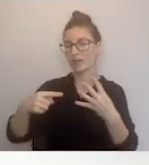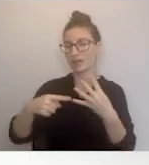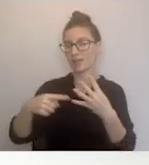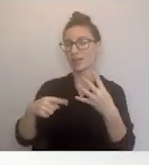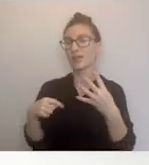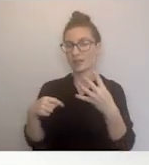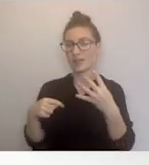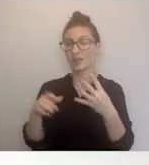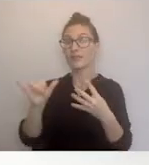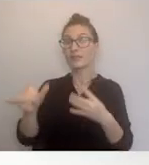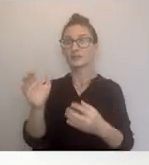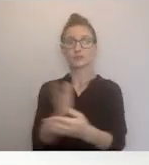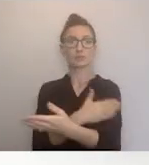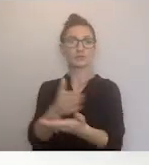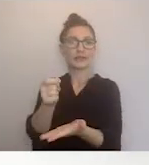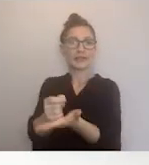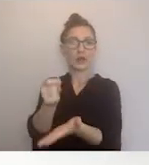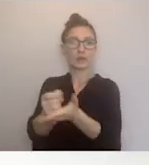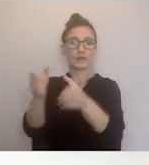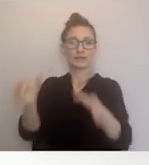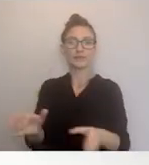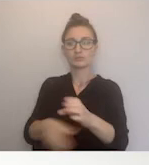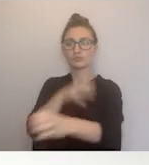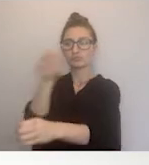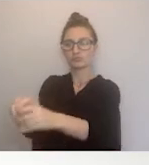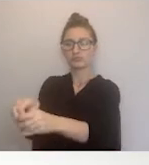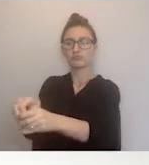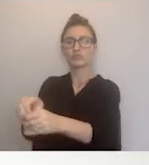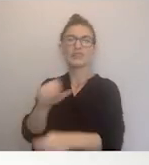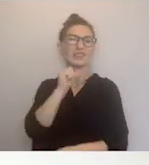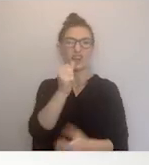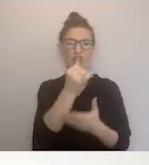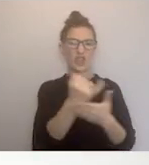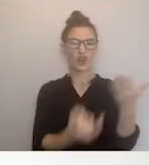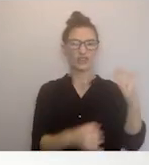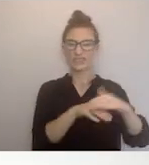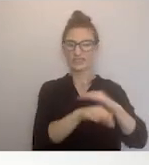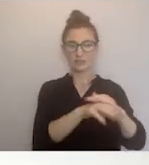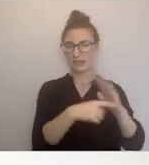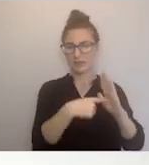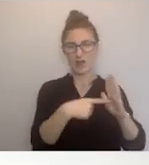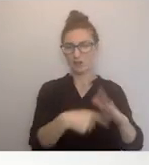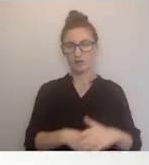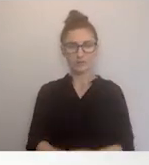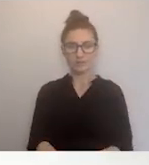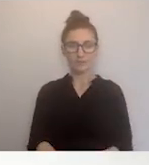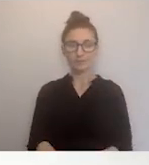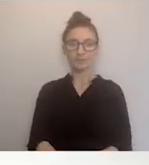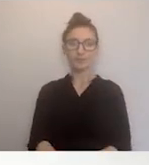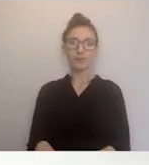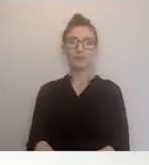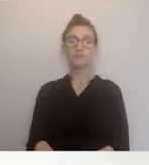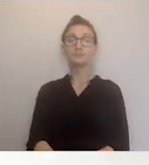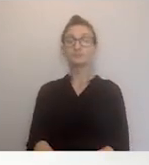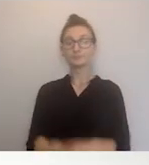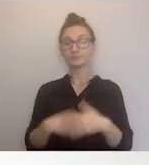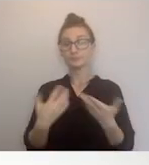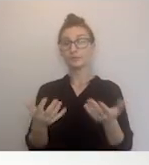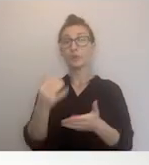than verbal. That'll be our music therapist team doing a specific type of interventions versus the arts accessibility model that I'll be talking a lot about